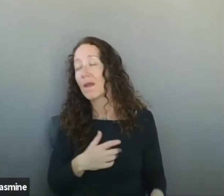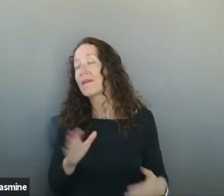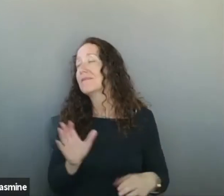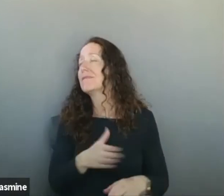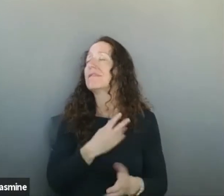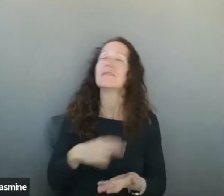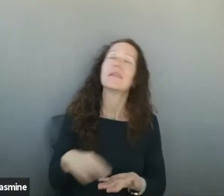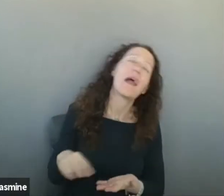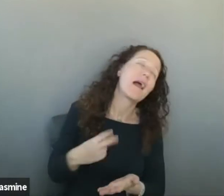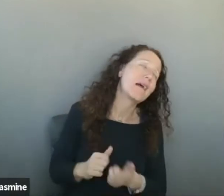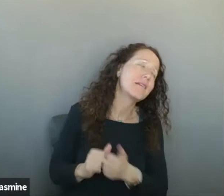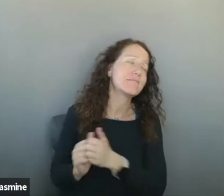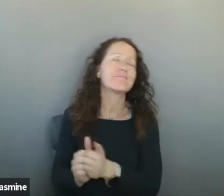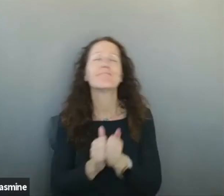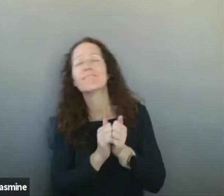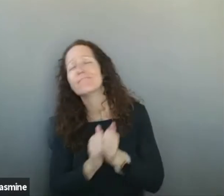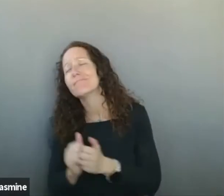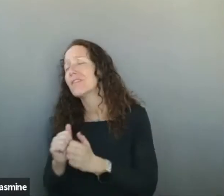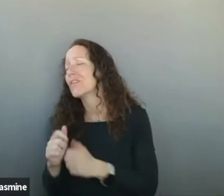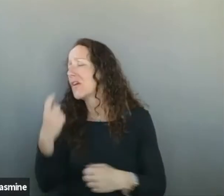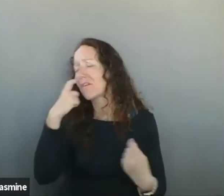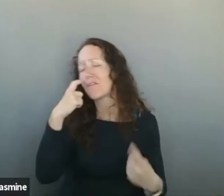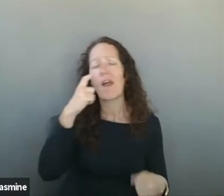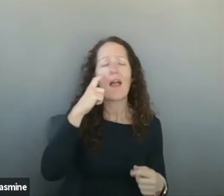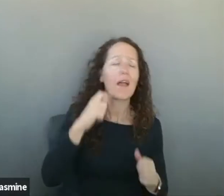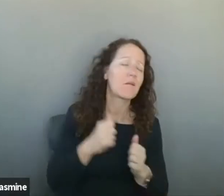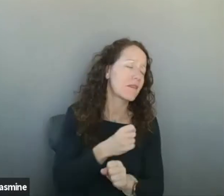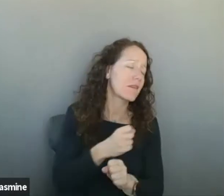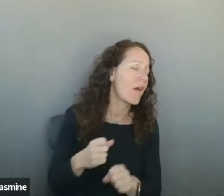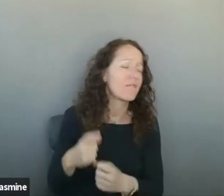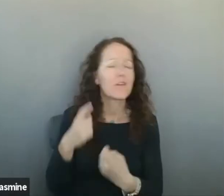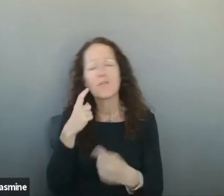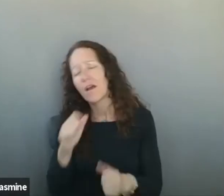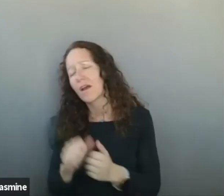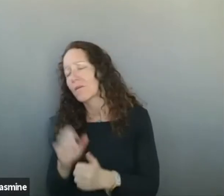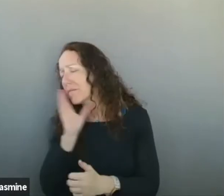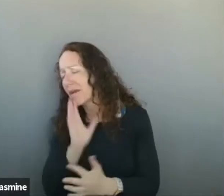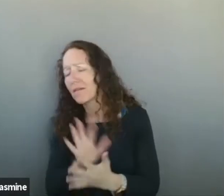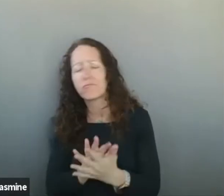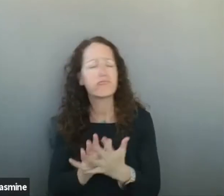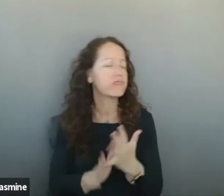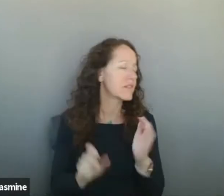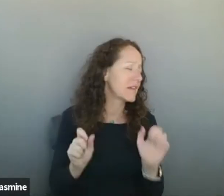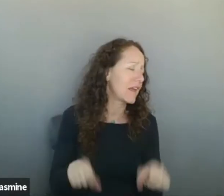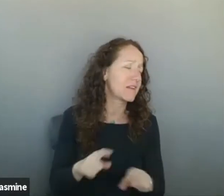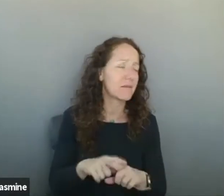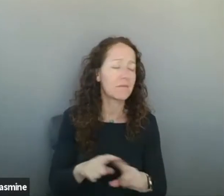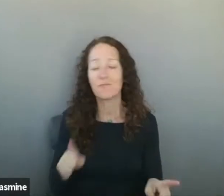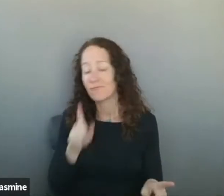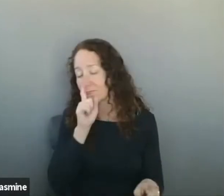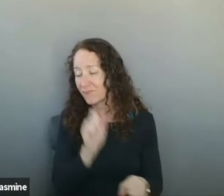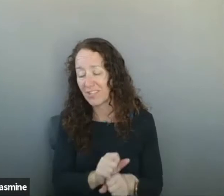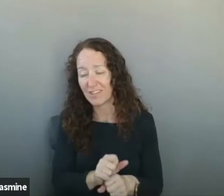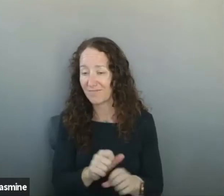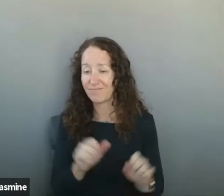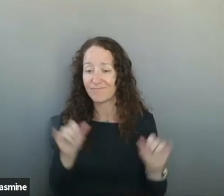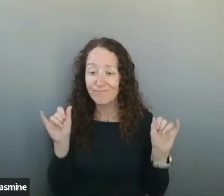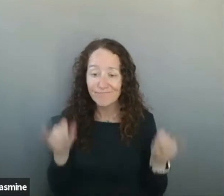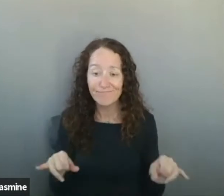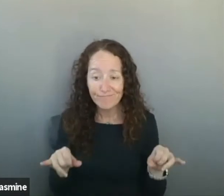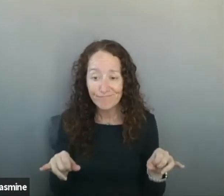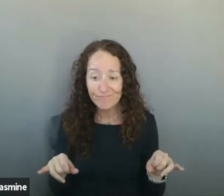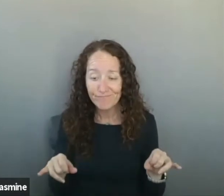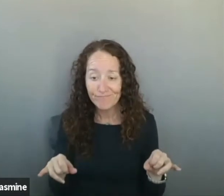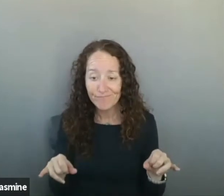and, and all of it, but nothing's going to change. And in my opinion, there's a certain subset of